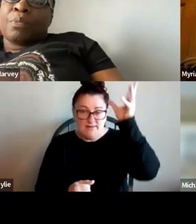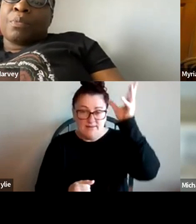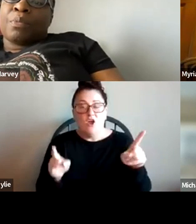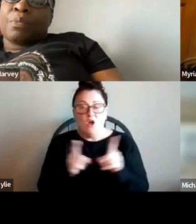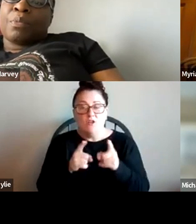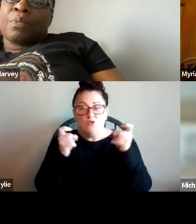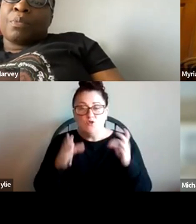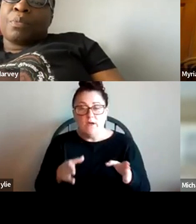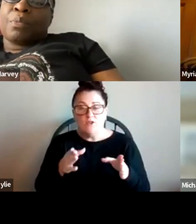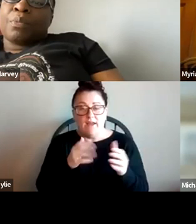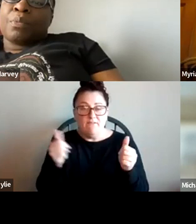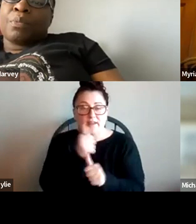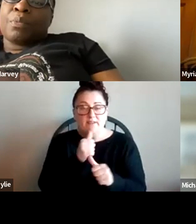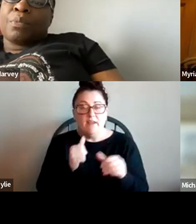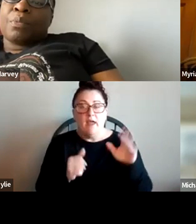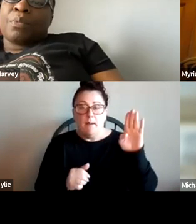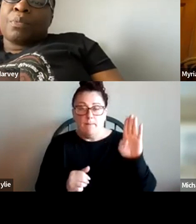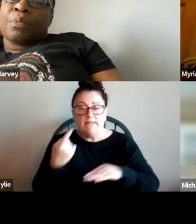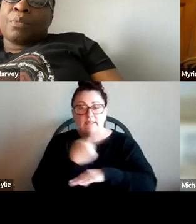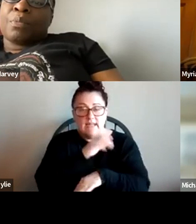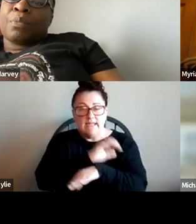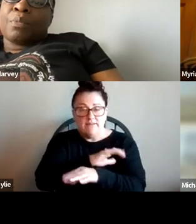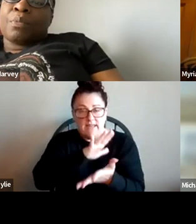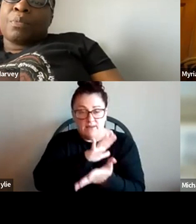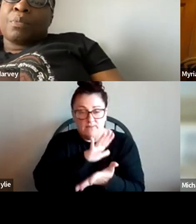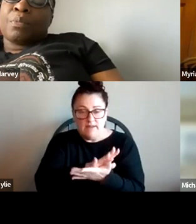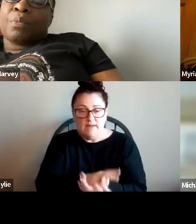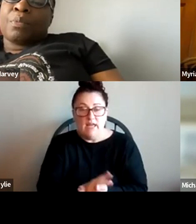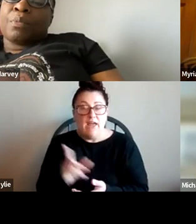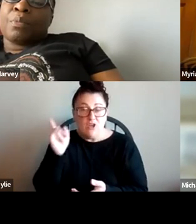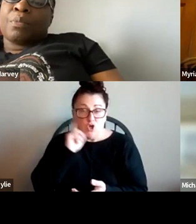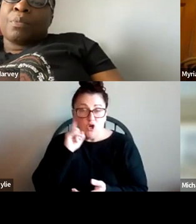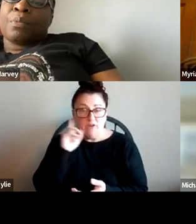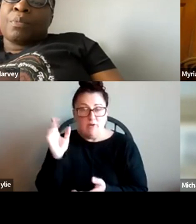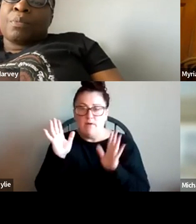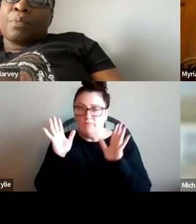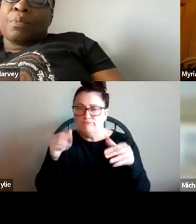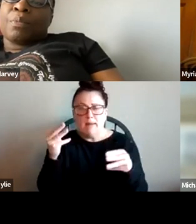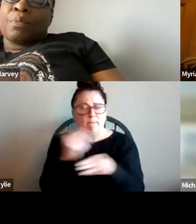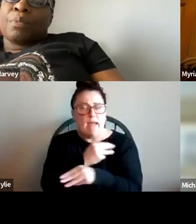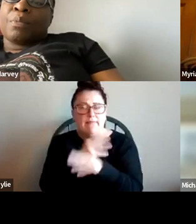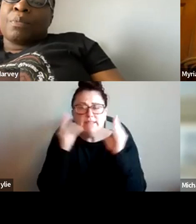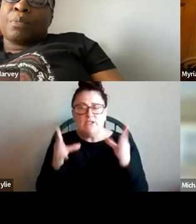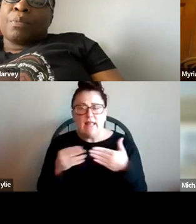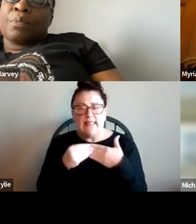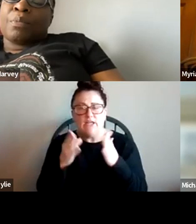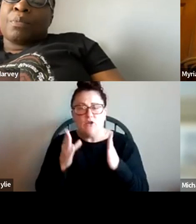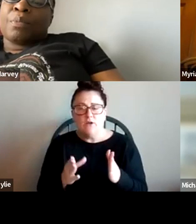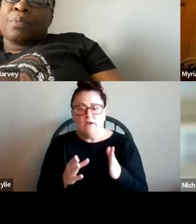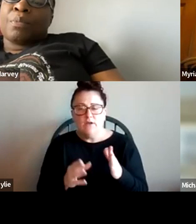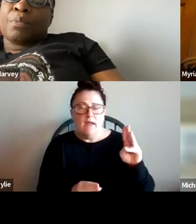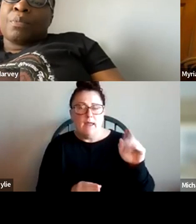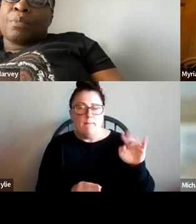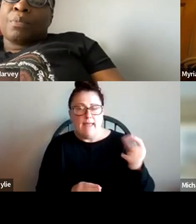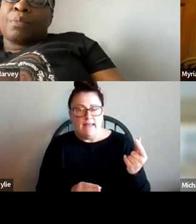of Advancement at Boston Day and Evening Academy. As you heard from our extraordinary math teacher and leader, Ms. Manning,